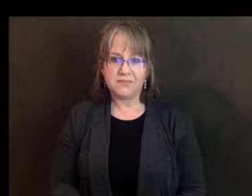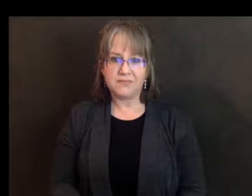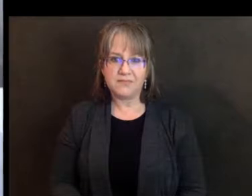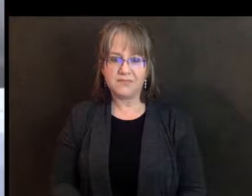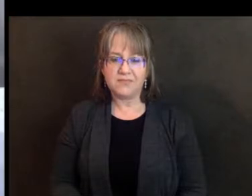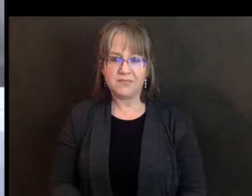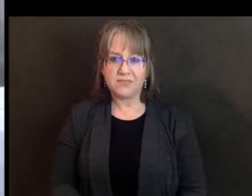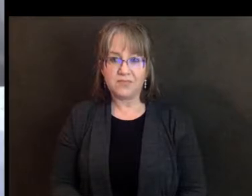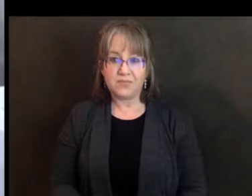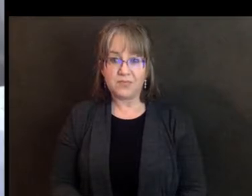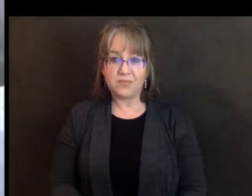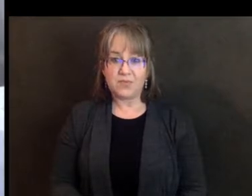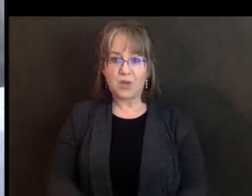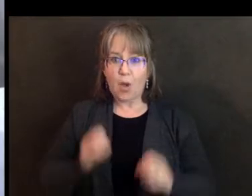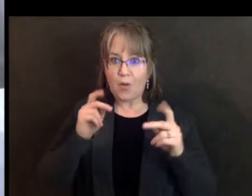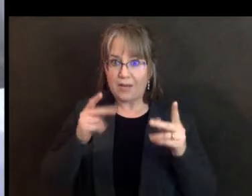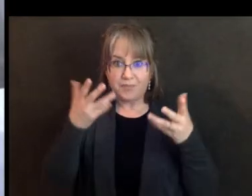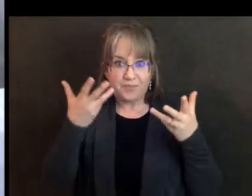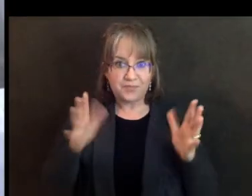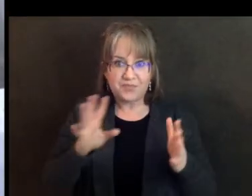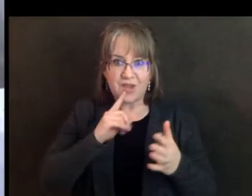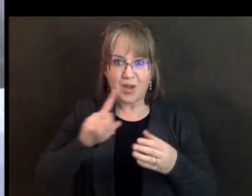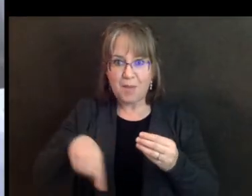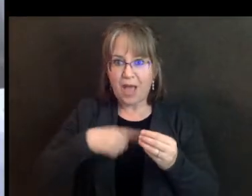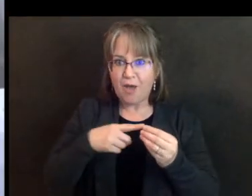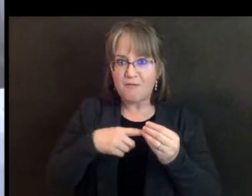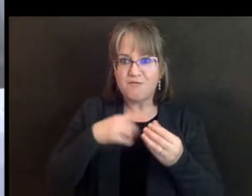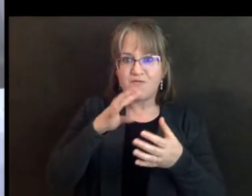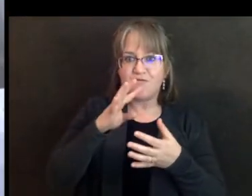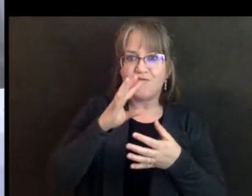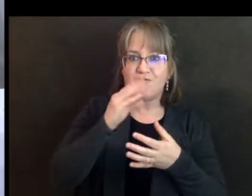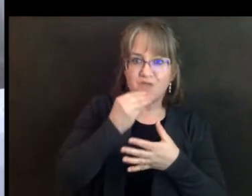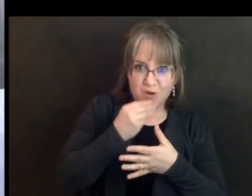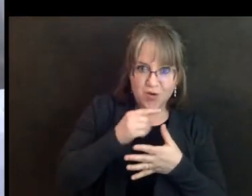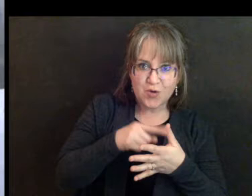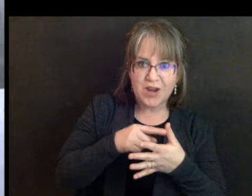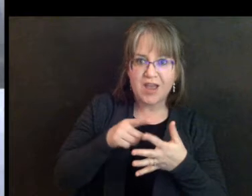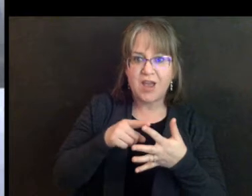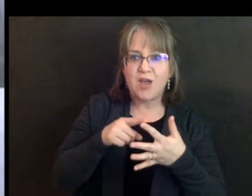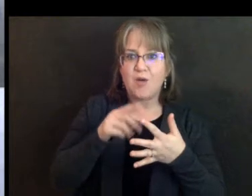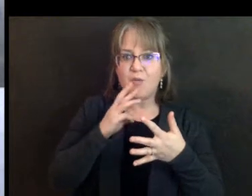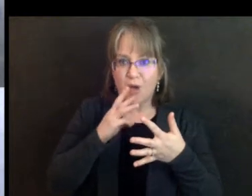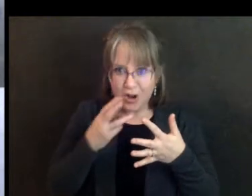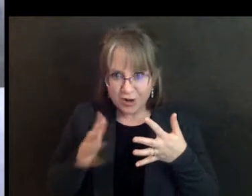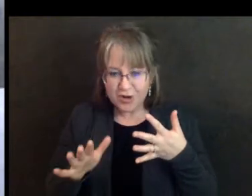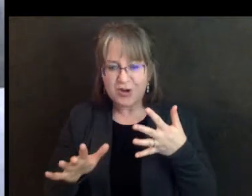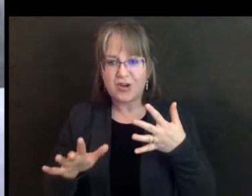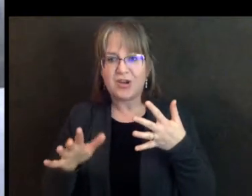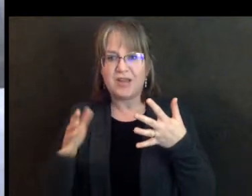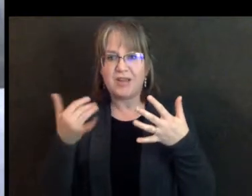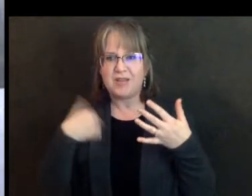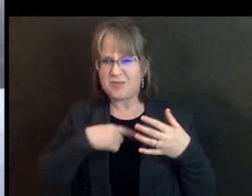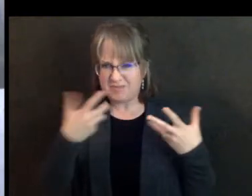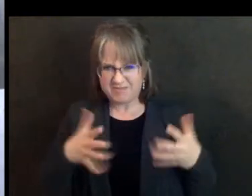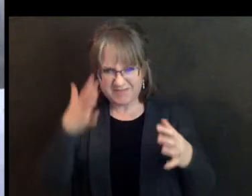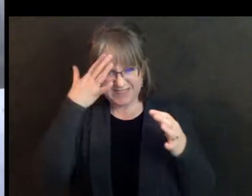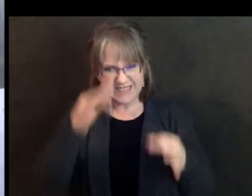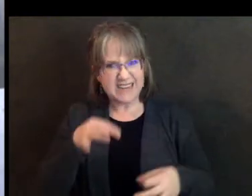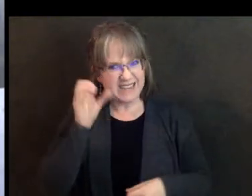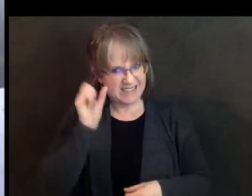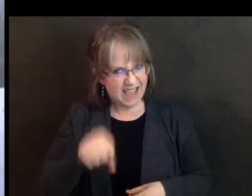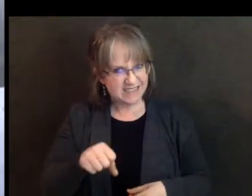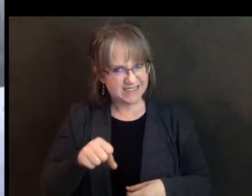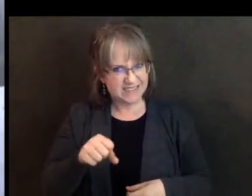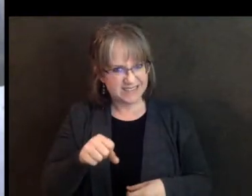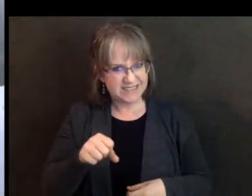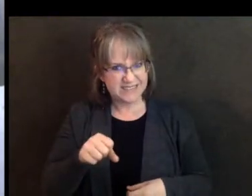Okay, so we've talked about food, we've talked about water, and we've determined that yes, Harriman State Park of Idaho does have those 2 components